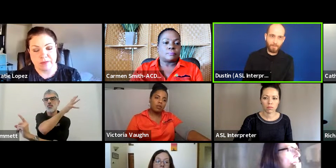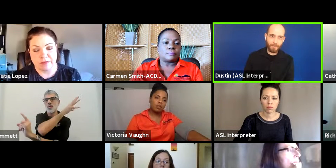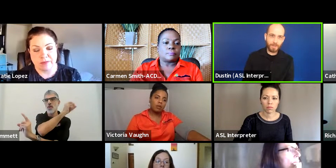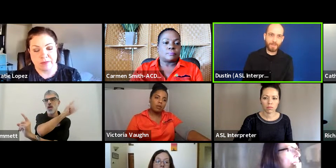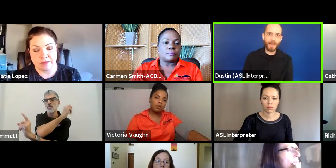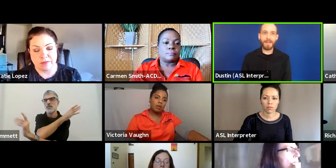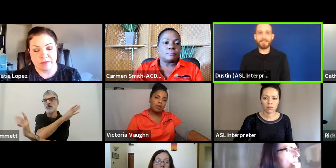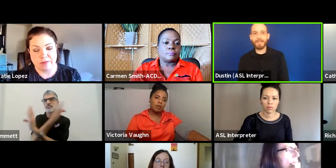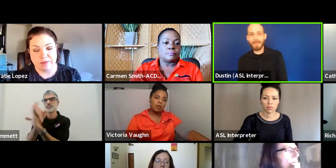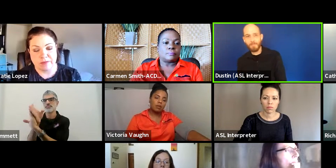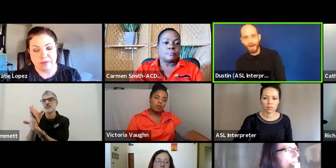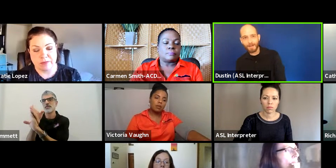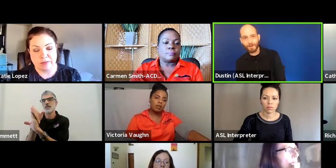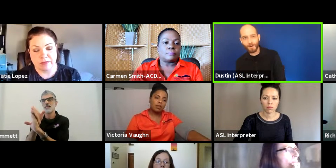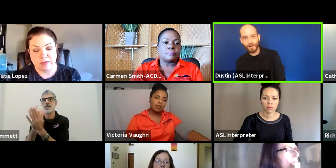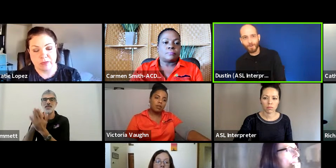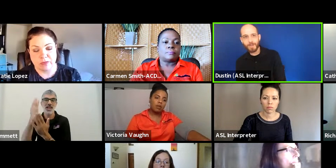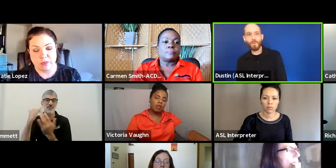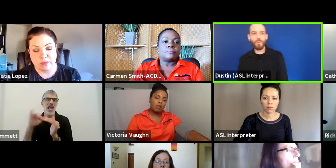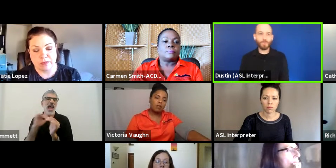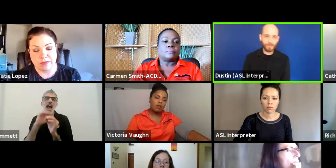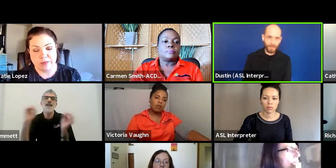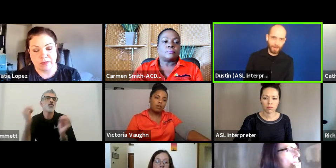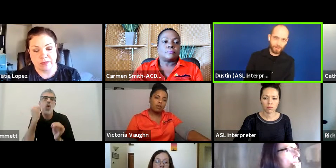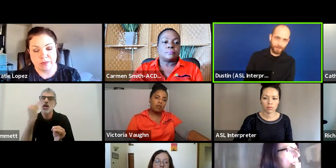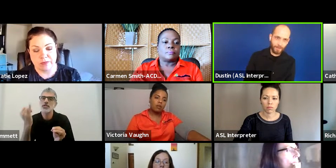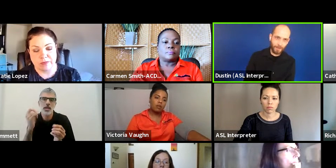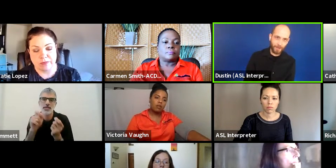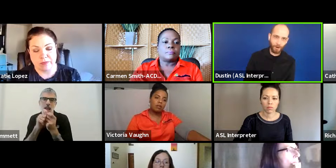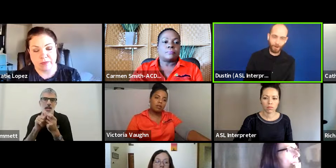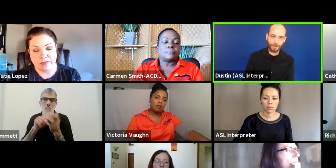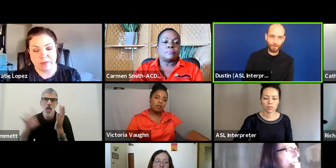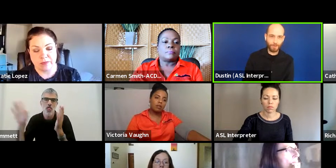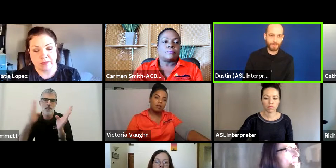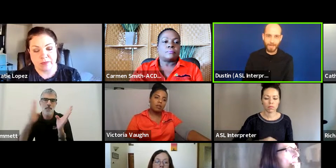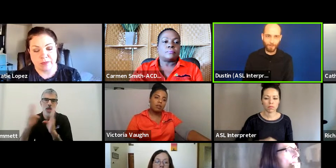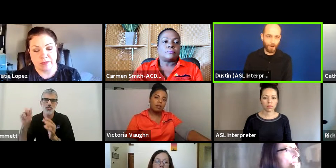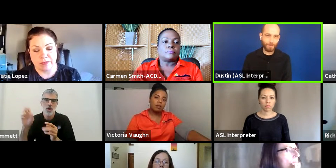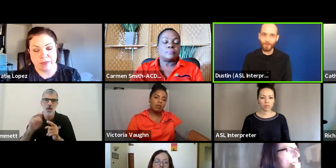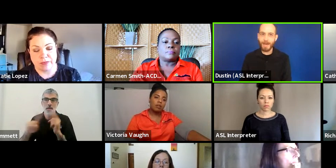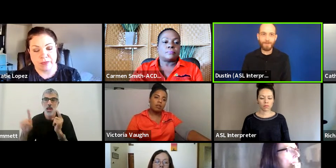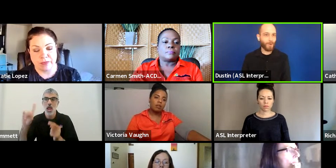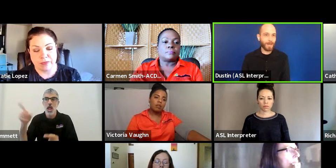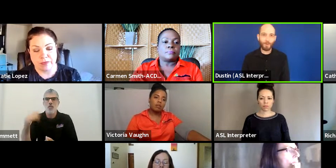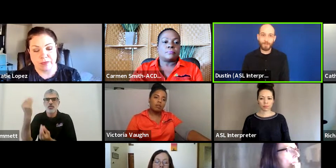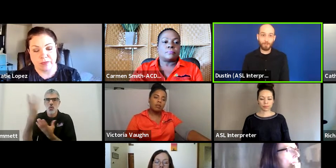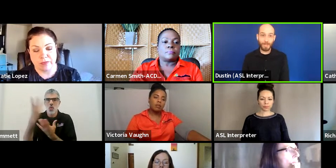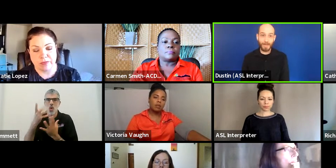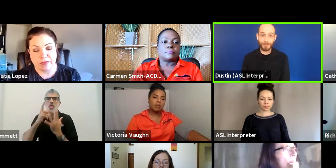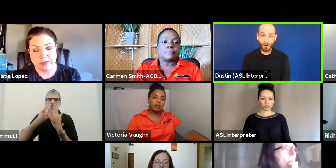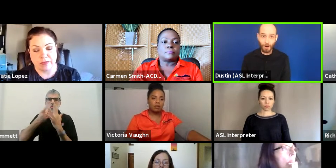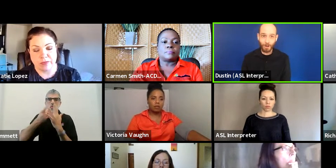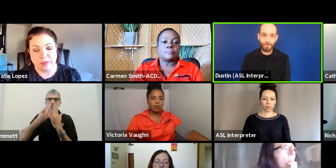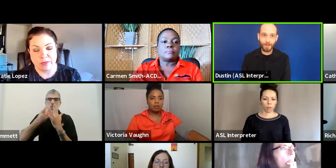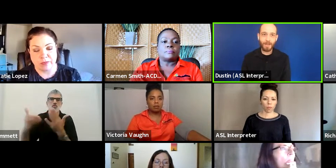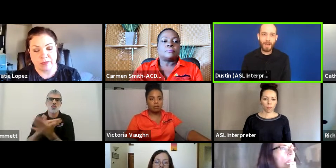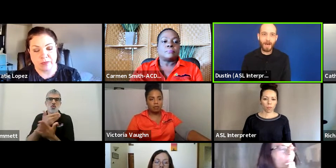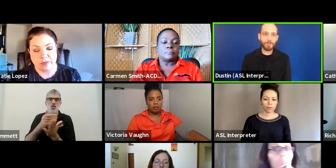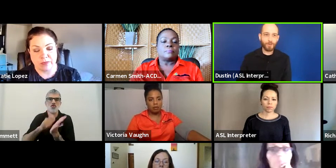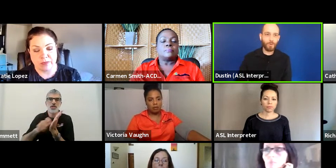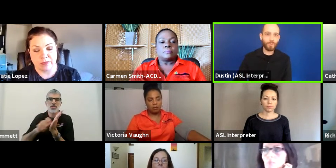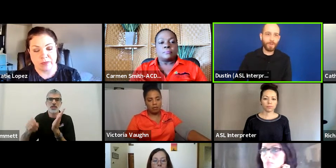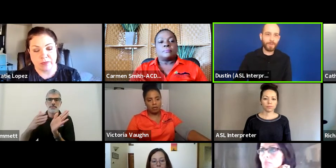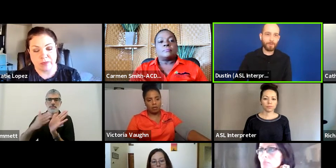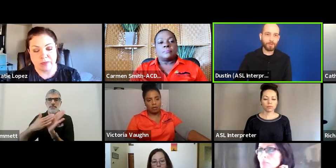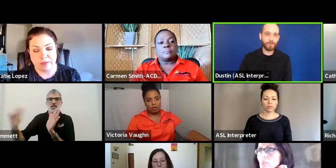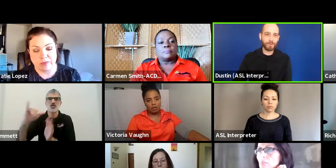January, but that has an impact on the old test that they are getting rid of. So I have no idea what their plans are, but I